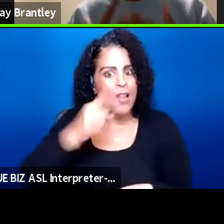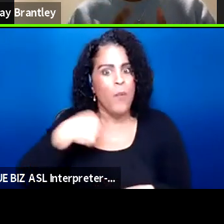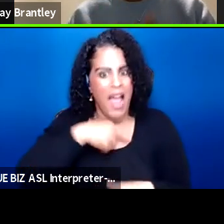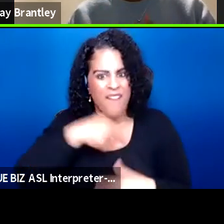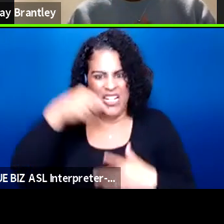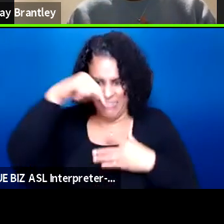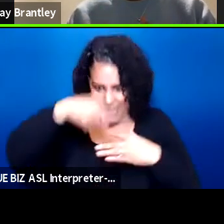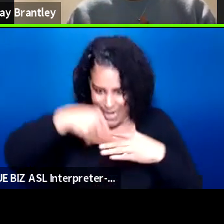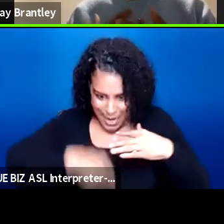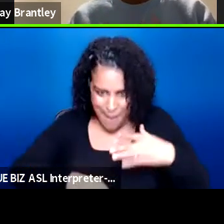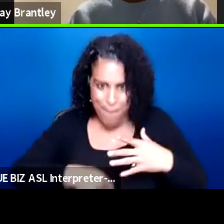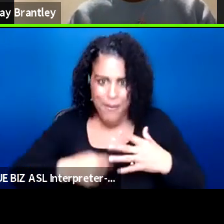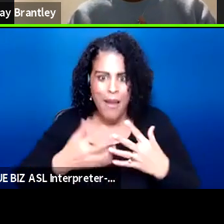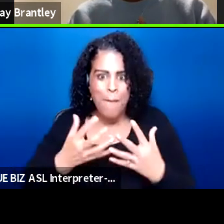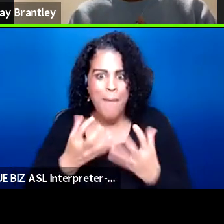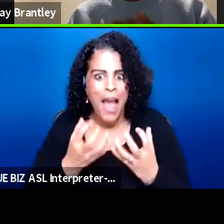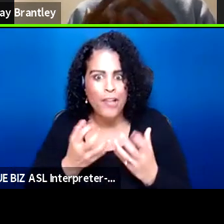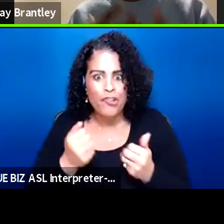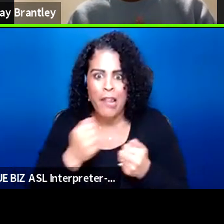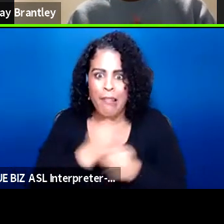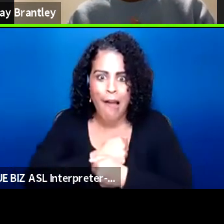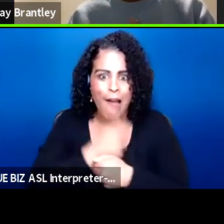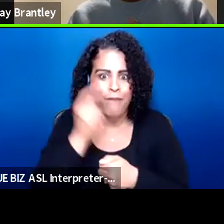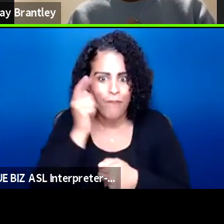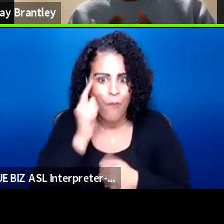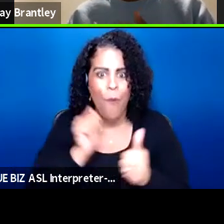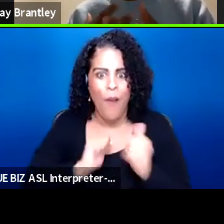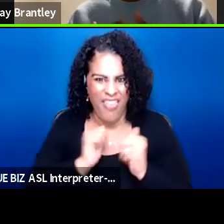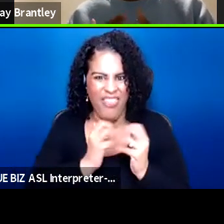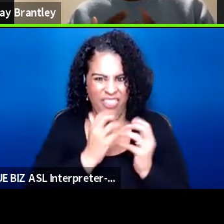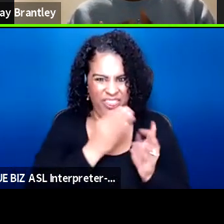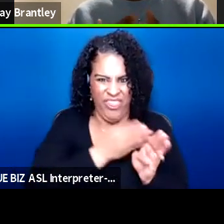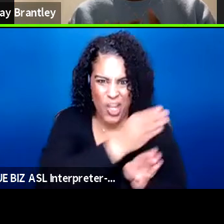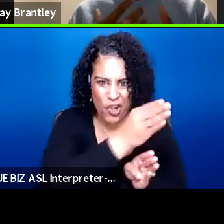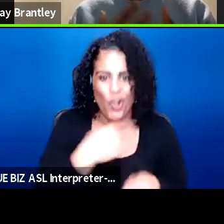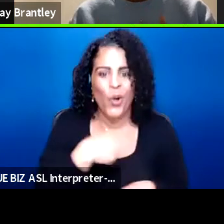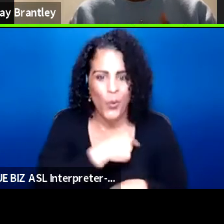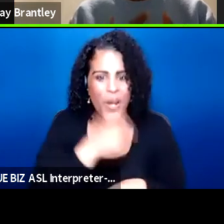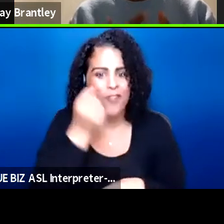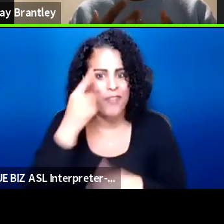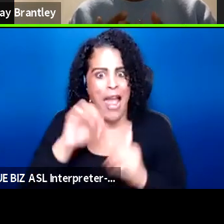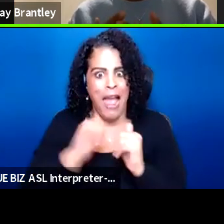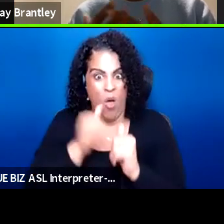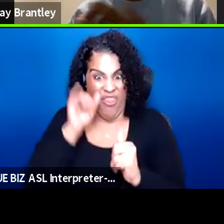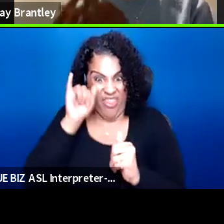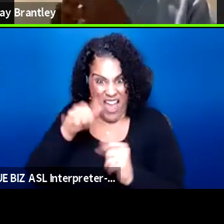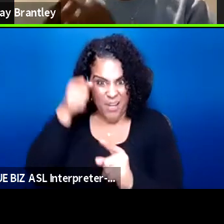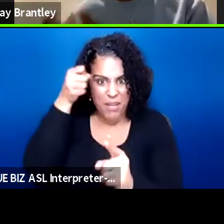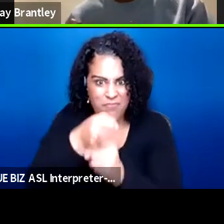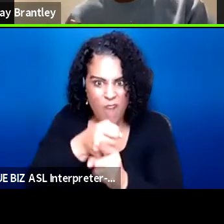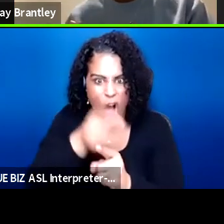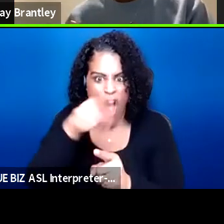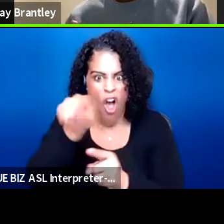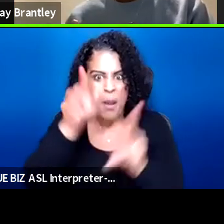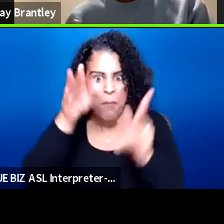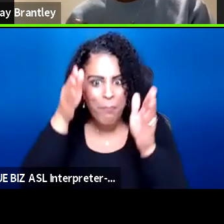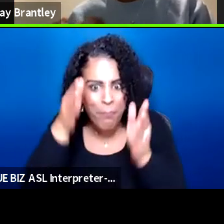passion and love for theater, because we understand how impactful it can be on a person's